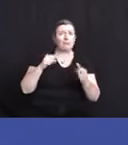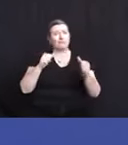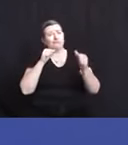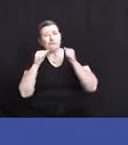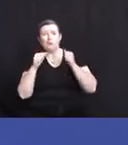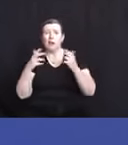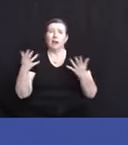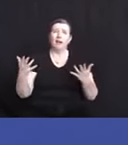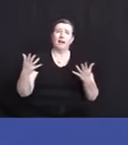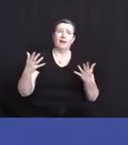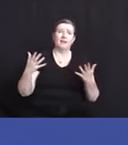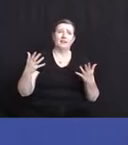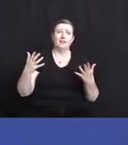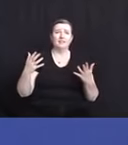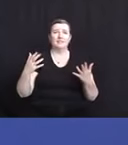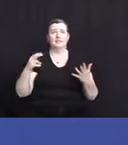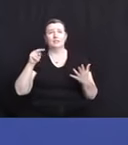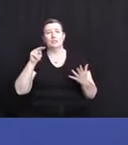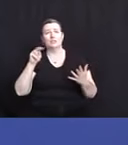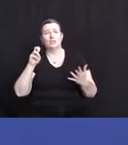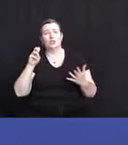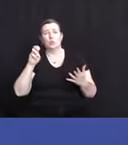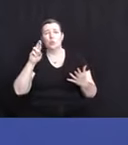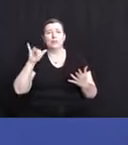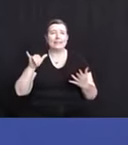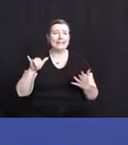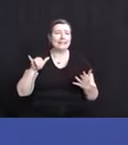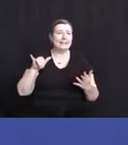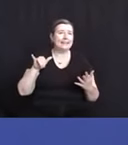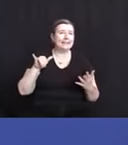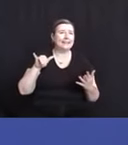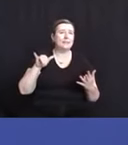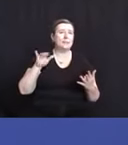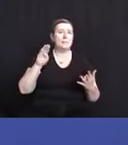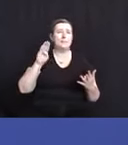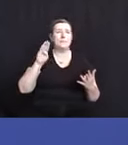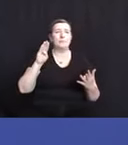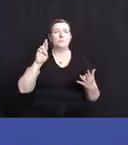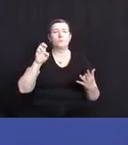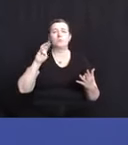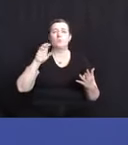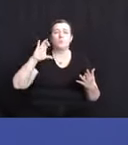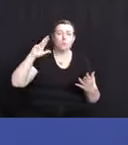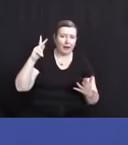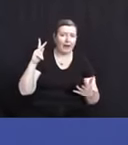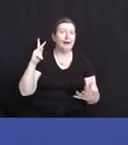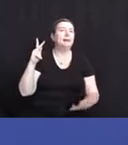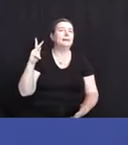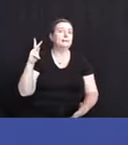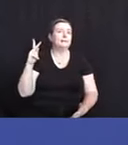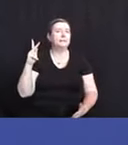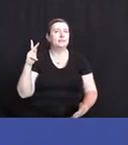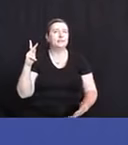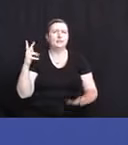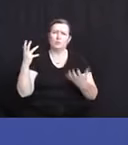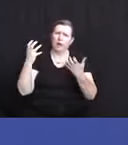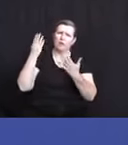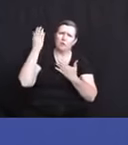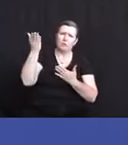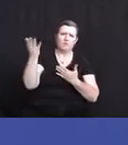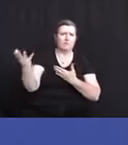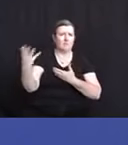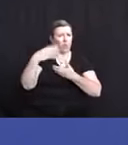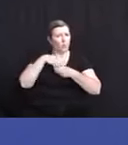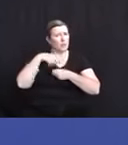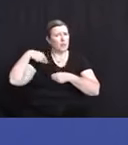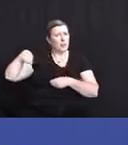Sweeney, are clamoring for you to include them in the data that you're using to make decisions about